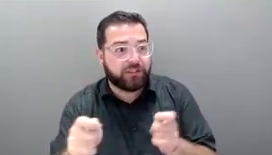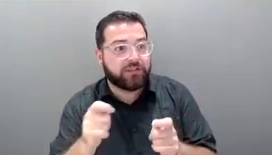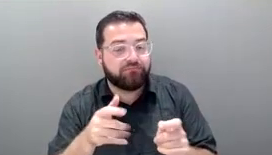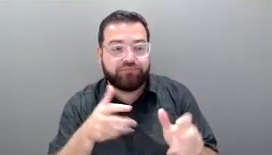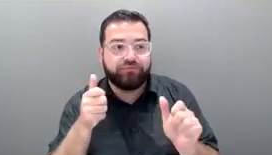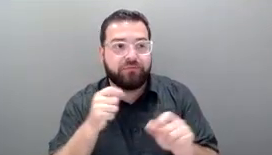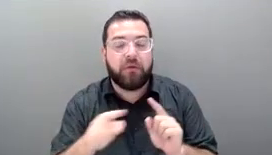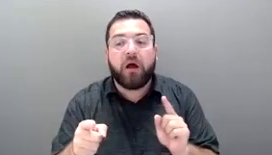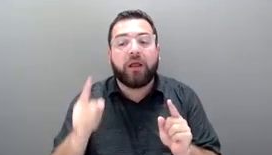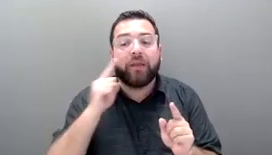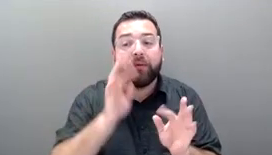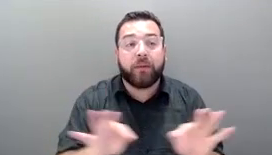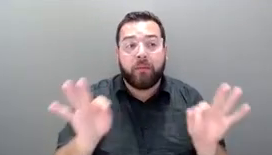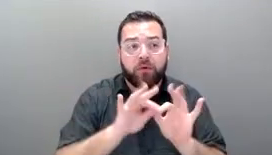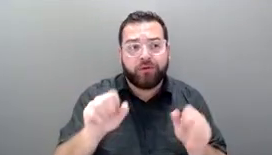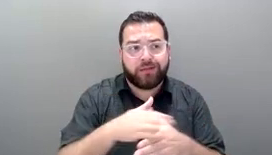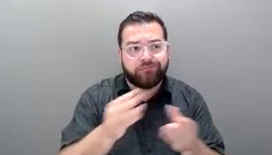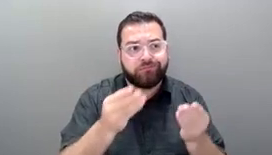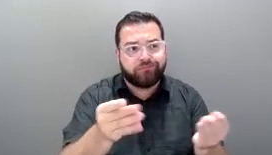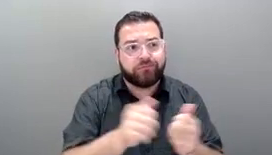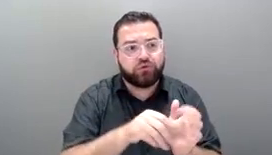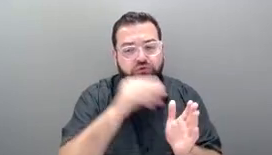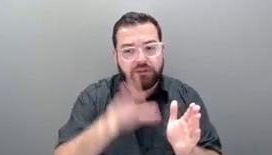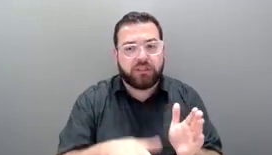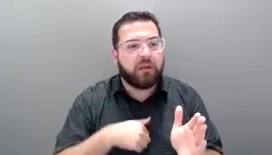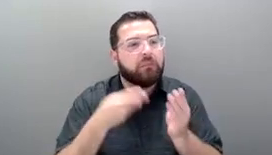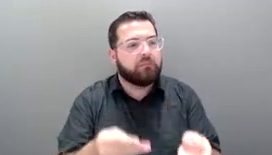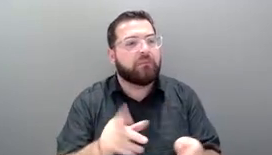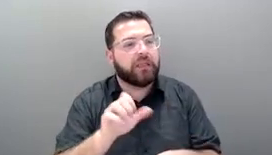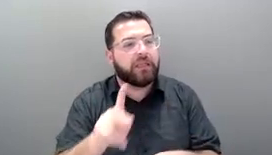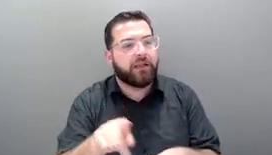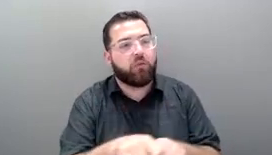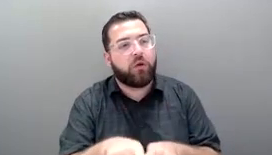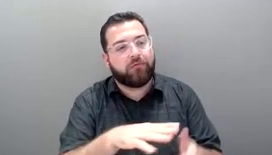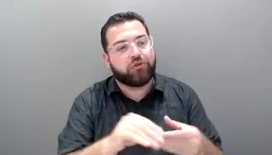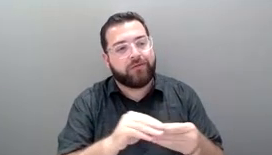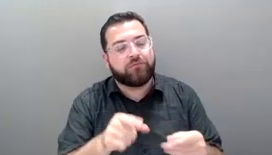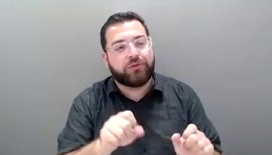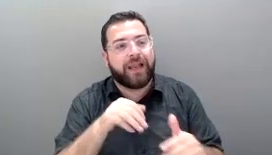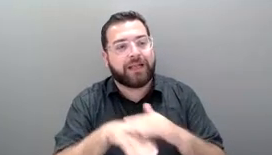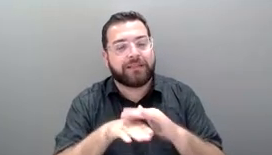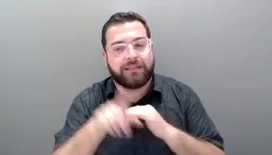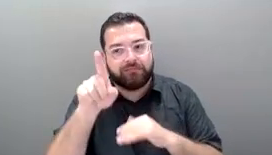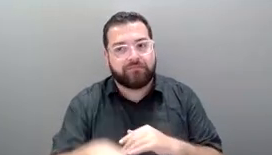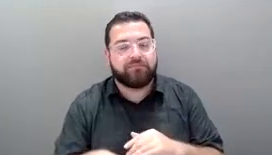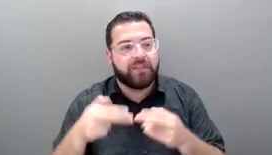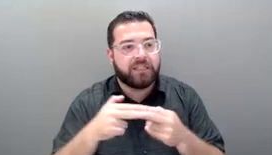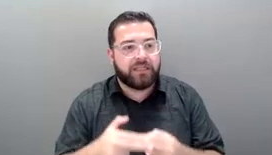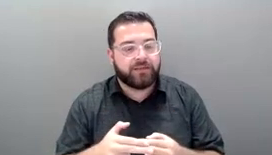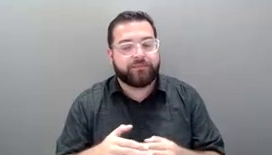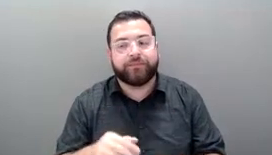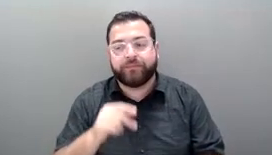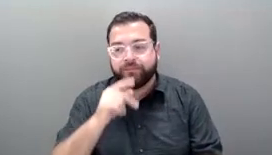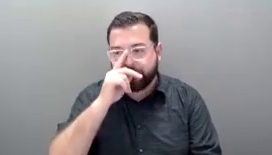share with students as well, and I'm about to give you the link to this in the slides, so you'll have this, is just kind of taking